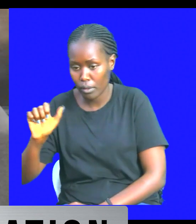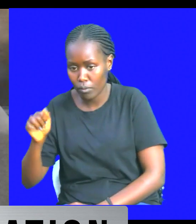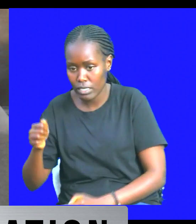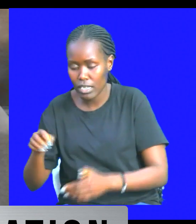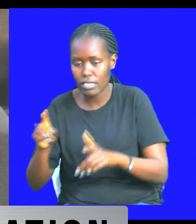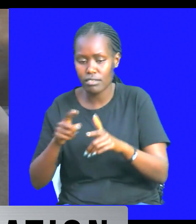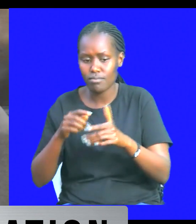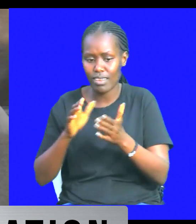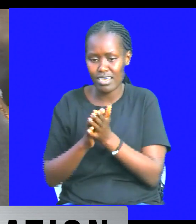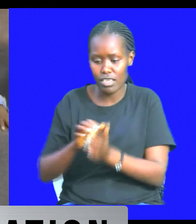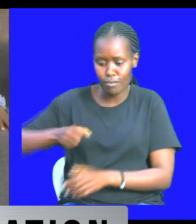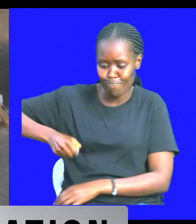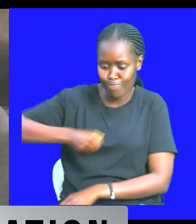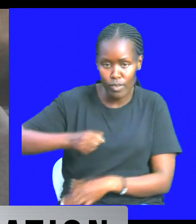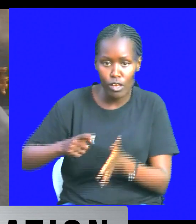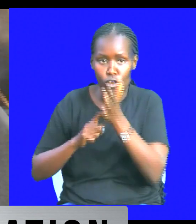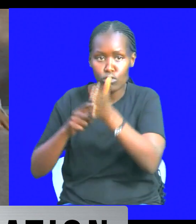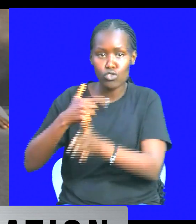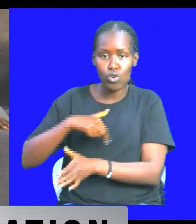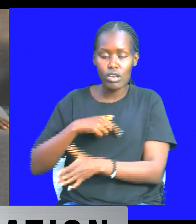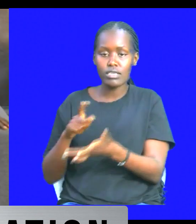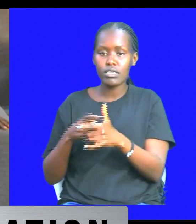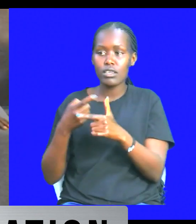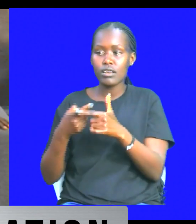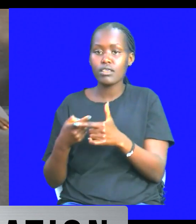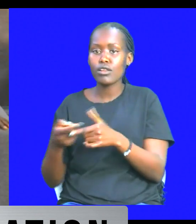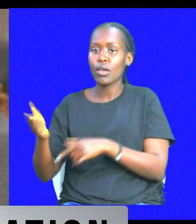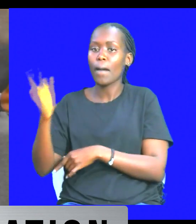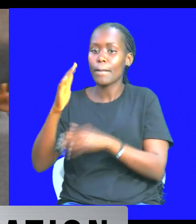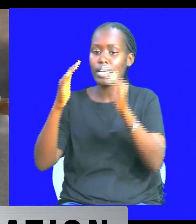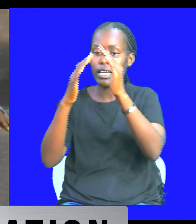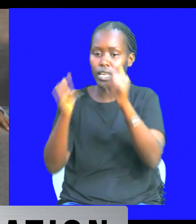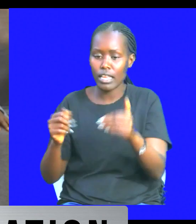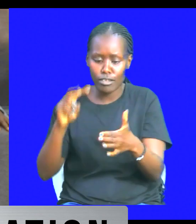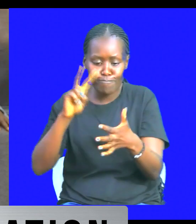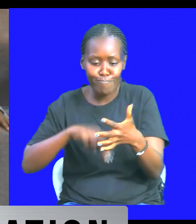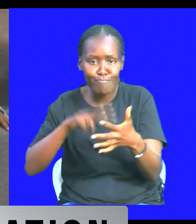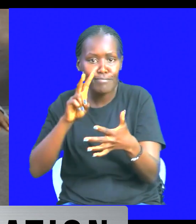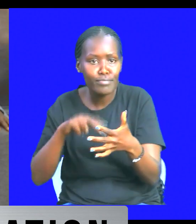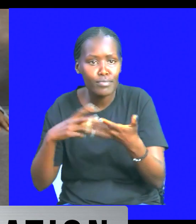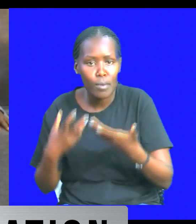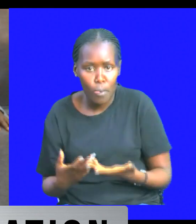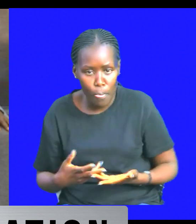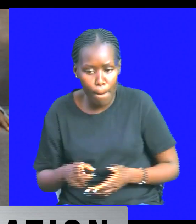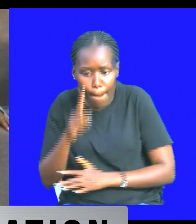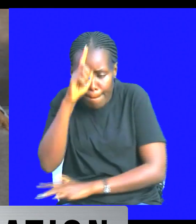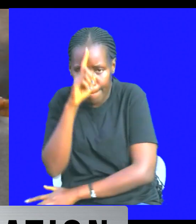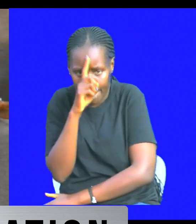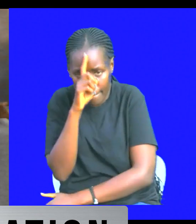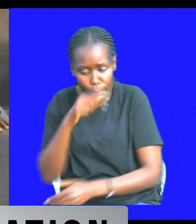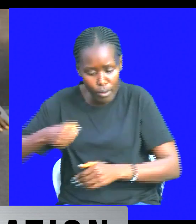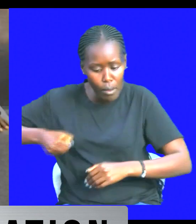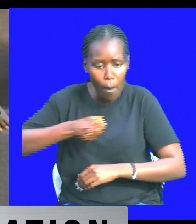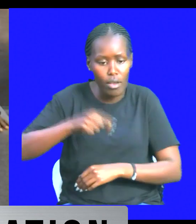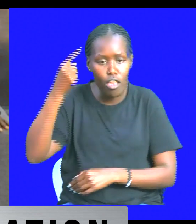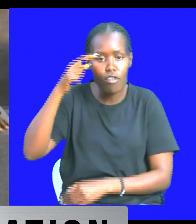kasanduku briefcase, and then now you show us, and then you go to the house, and then you read back to your fuel guzzlers. Serious budgets for